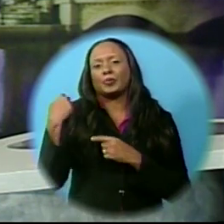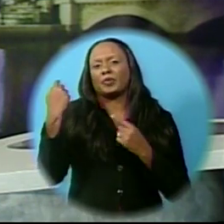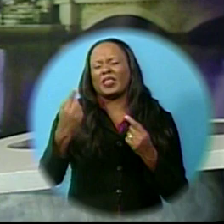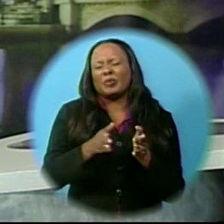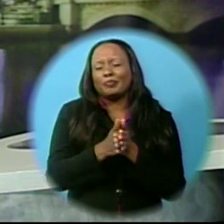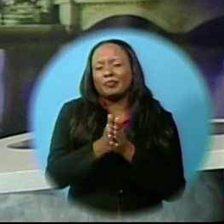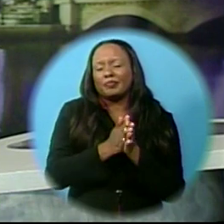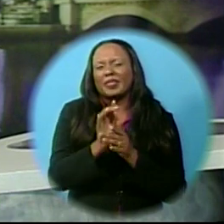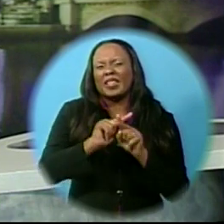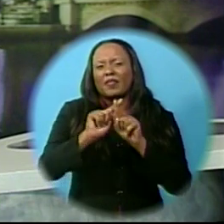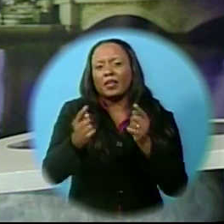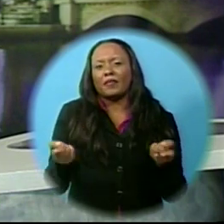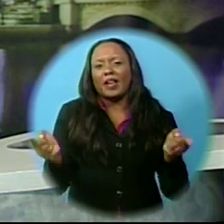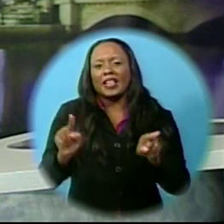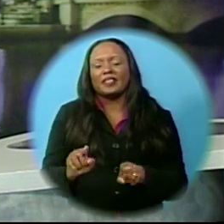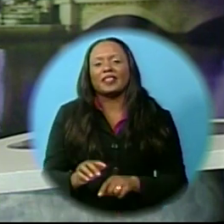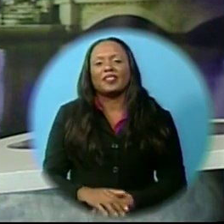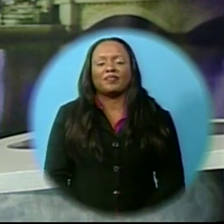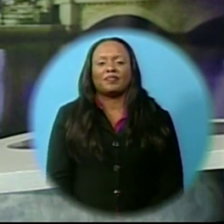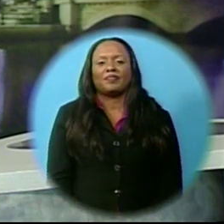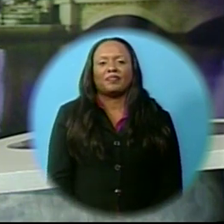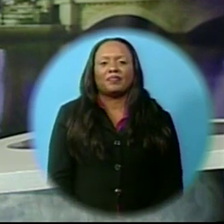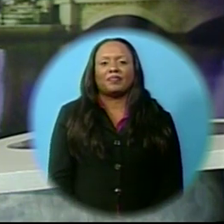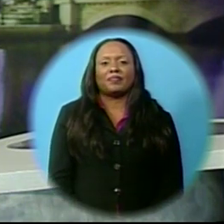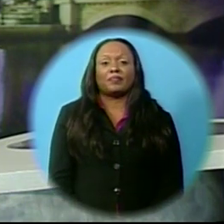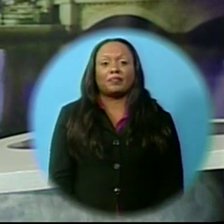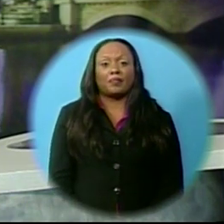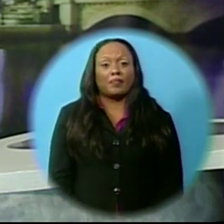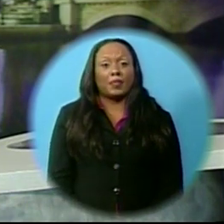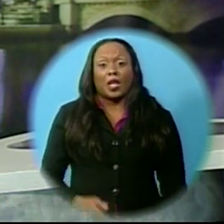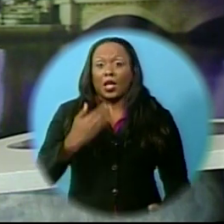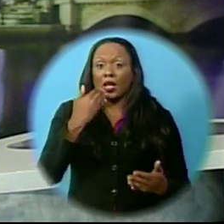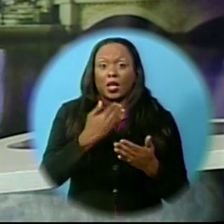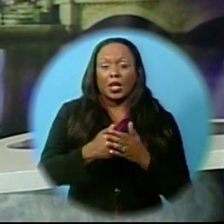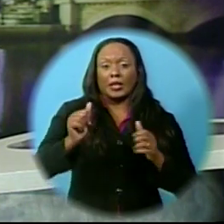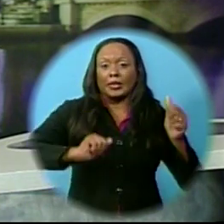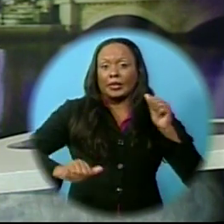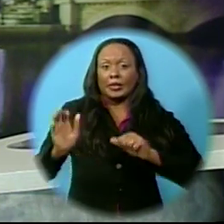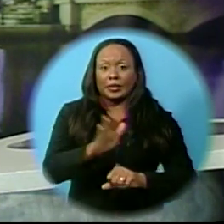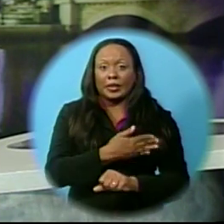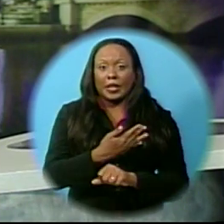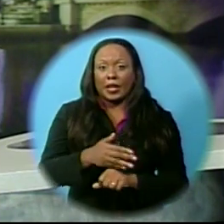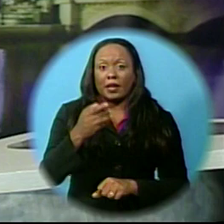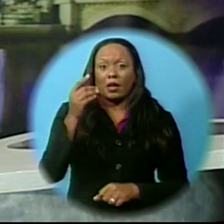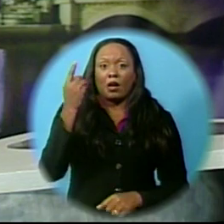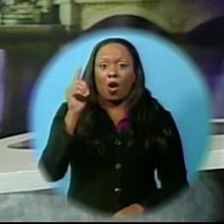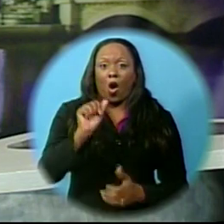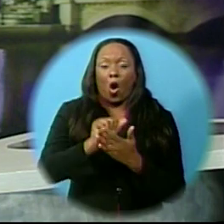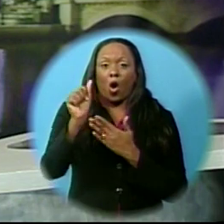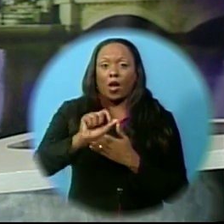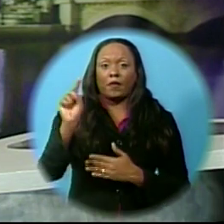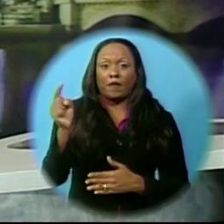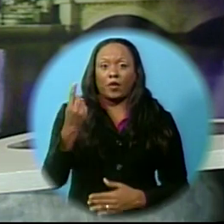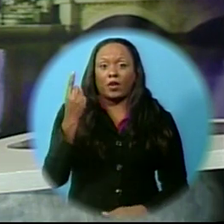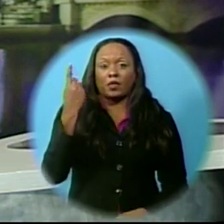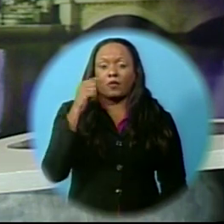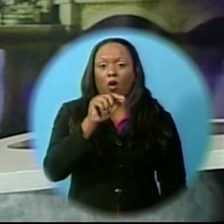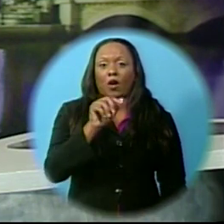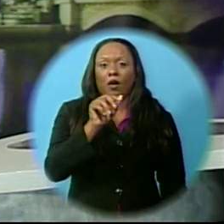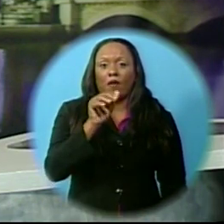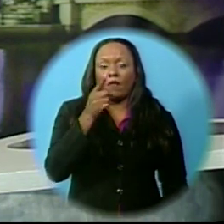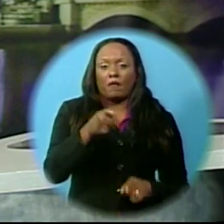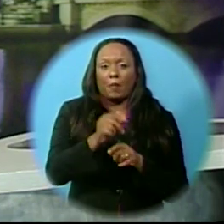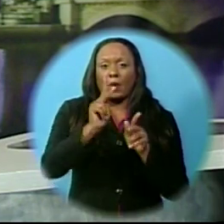the upcoming events Expect good performances at Kensington Oval on August the 1st That's the message from the